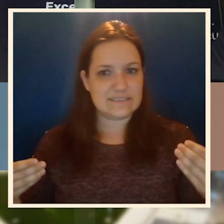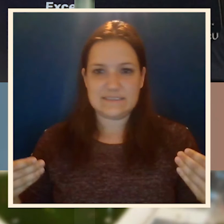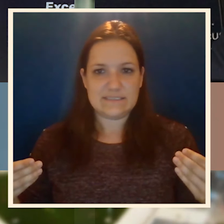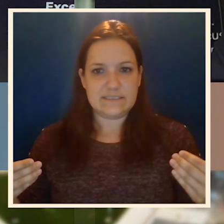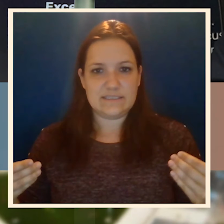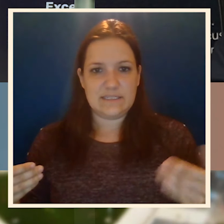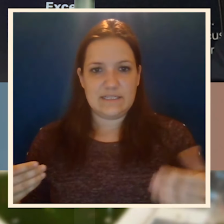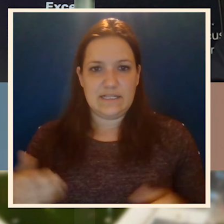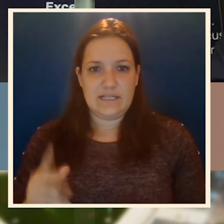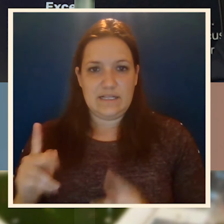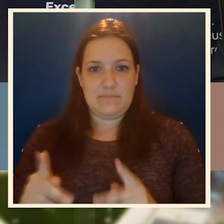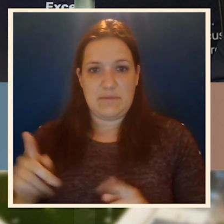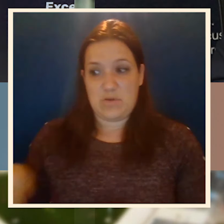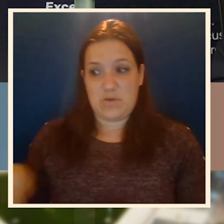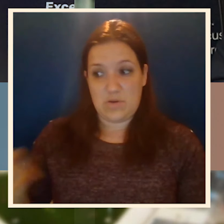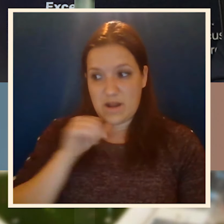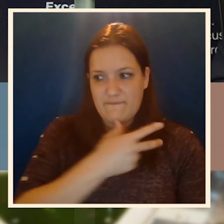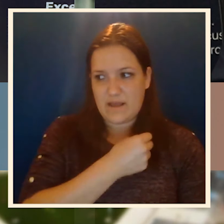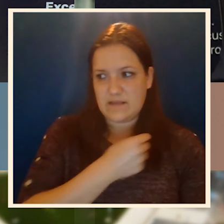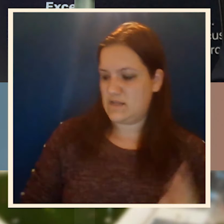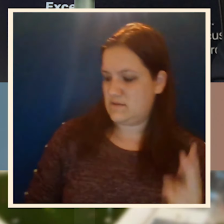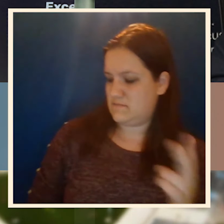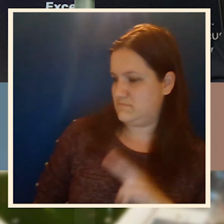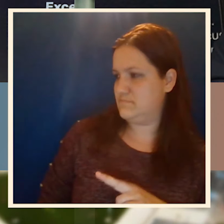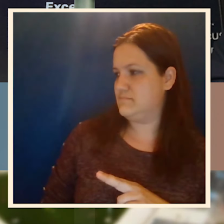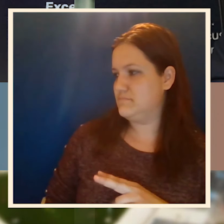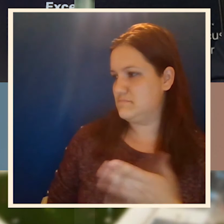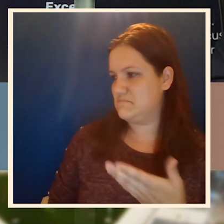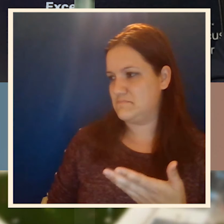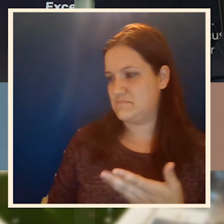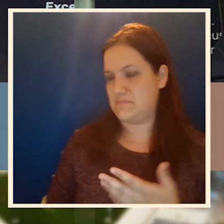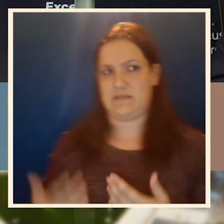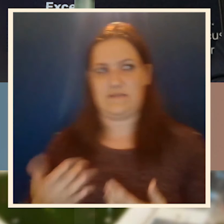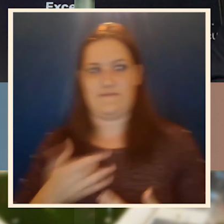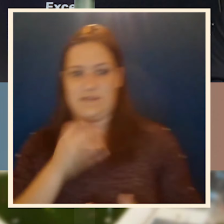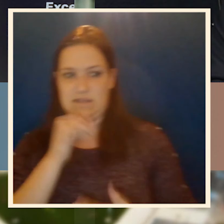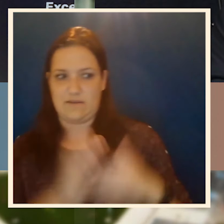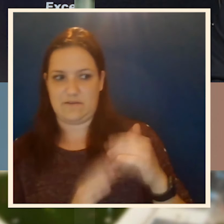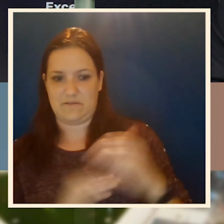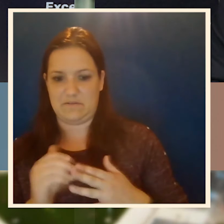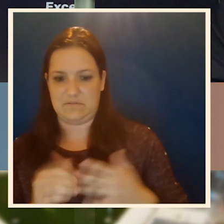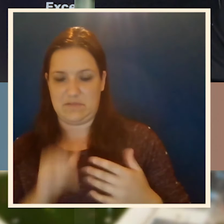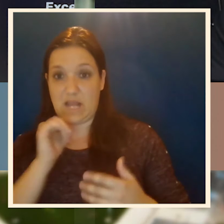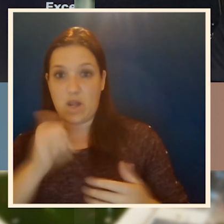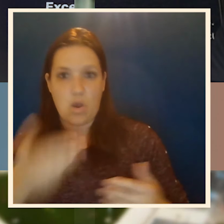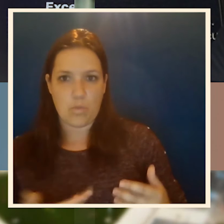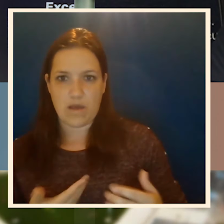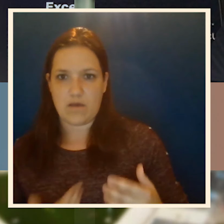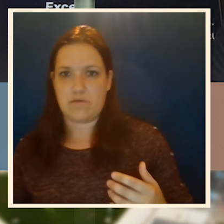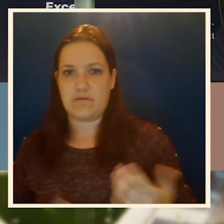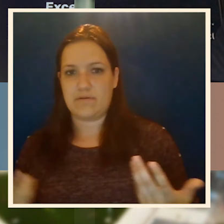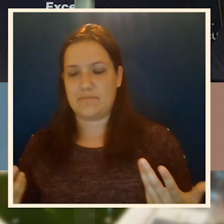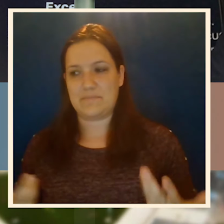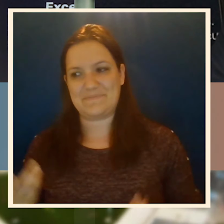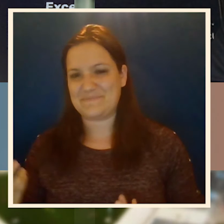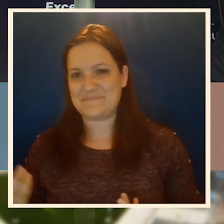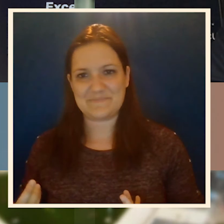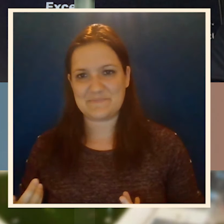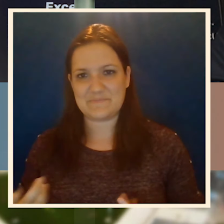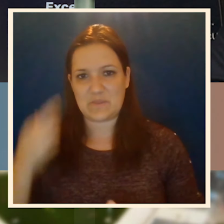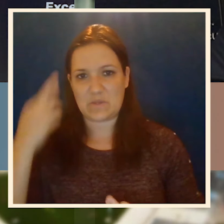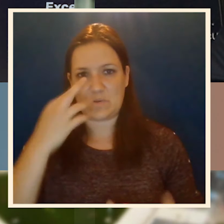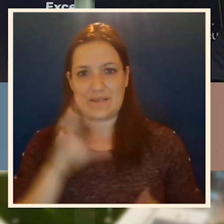those that are unvaccinated and make them feel very uncomfortable and unwelcome. Mm-hmm. The reason